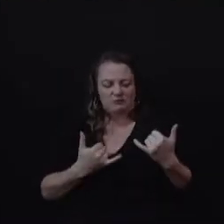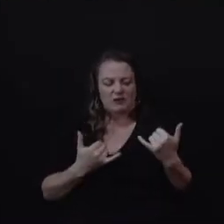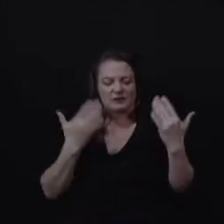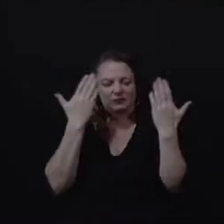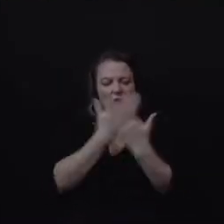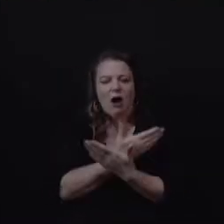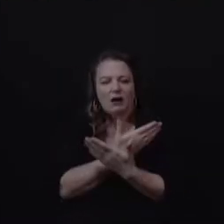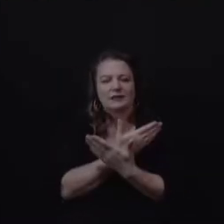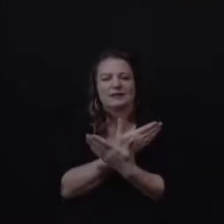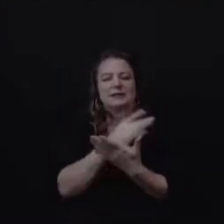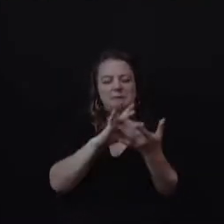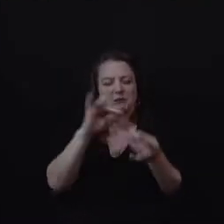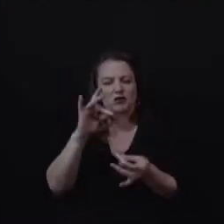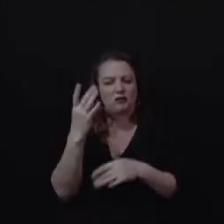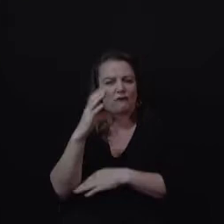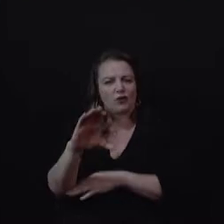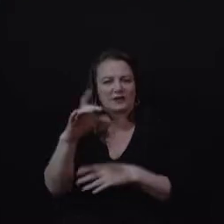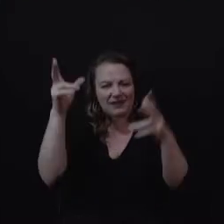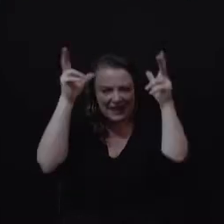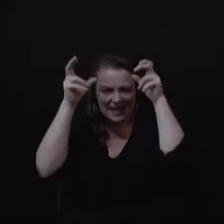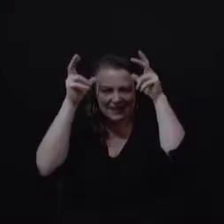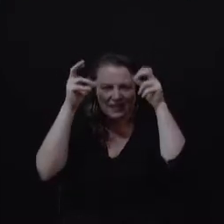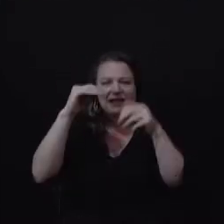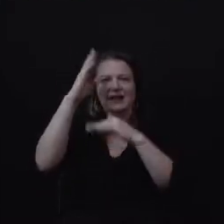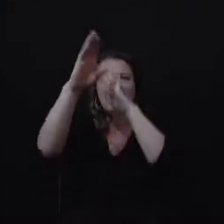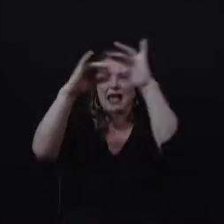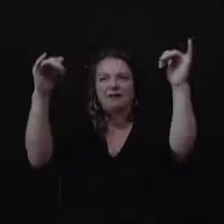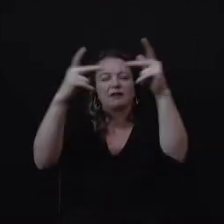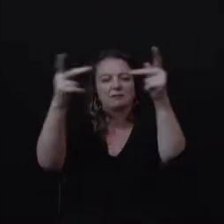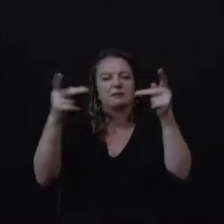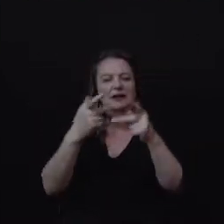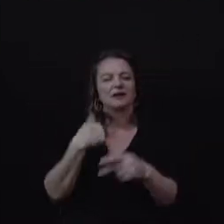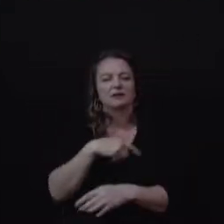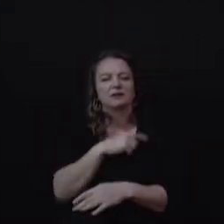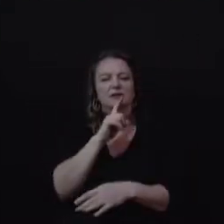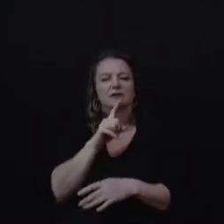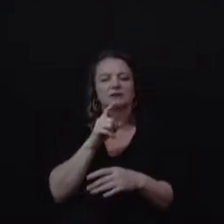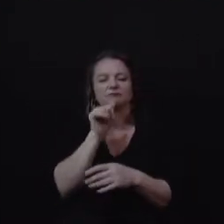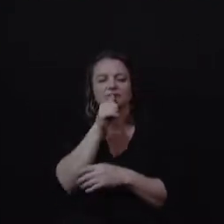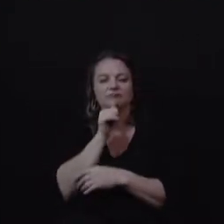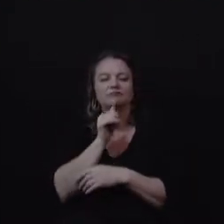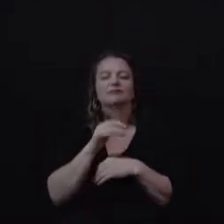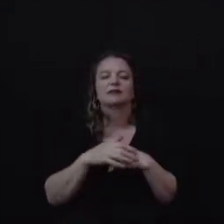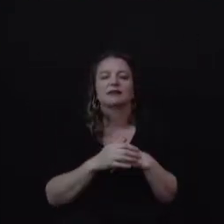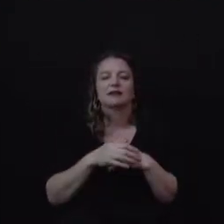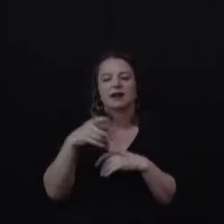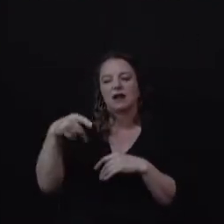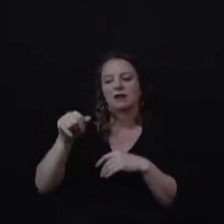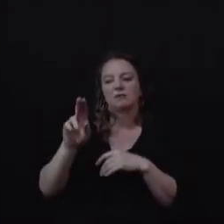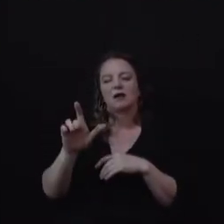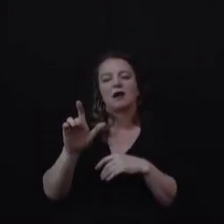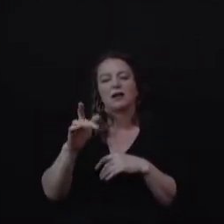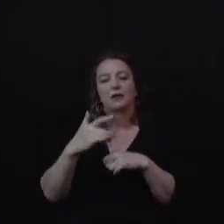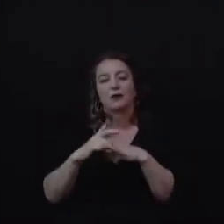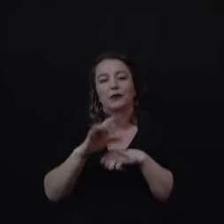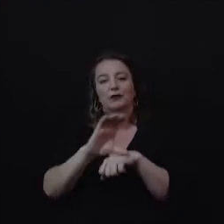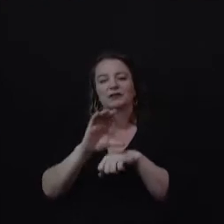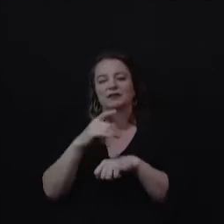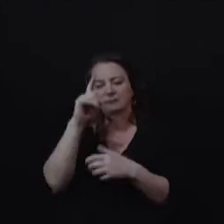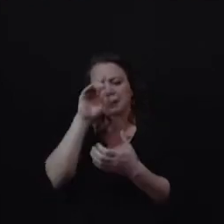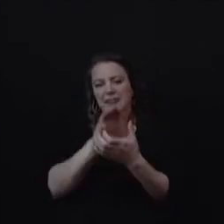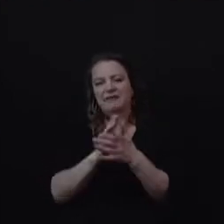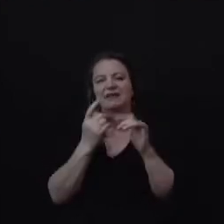spiritual forces of evil in heavenly places. Listen, Paul in the early church believed that sin causes